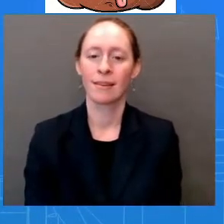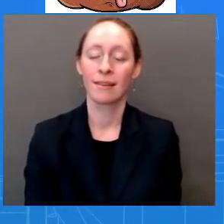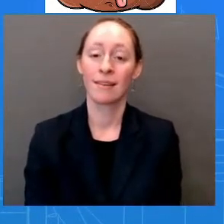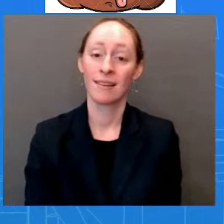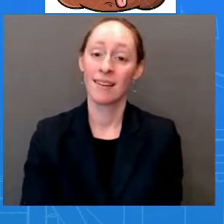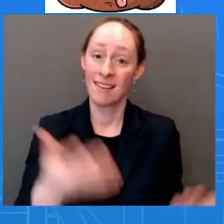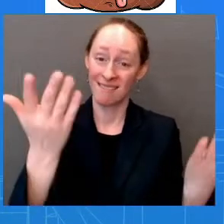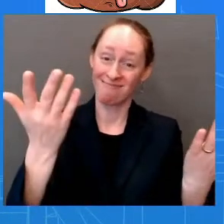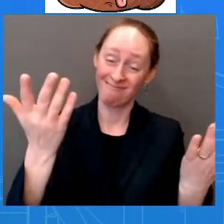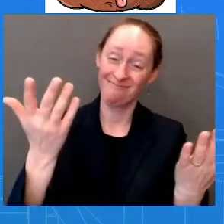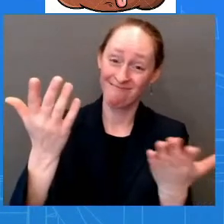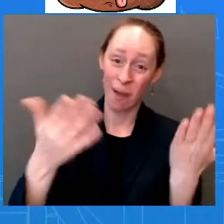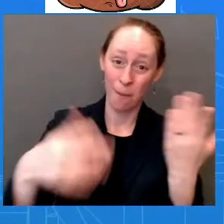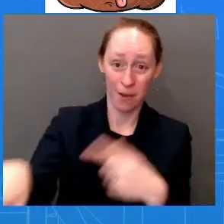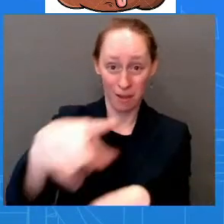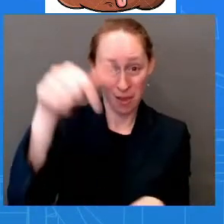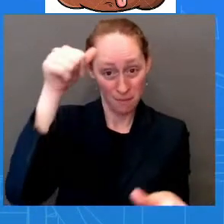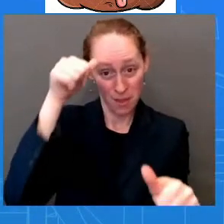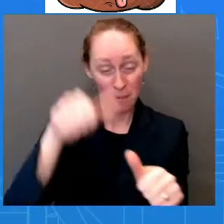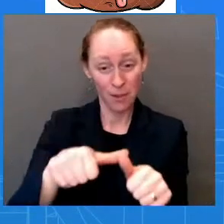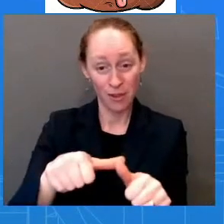of things in my life.